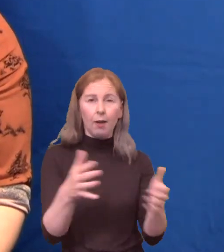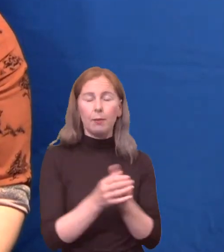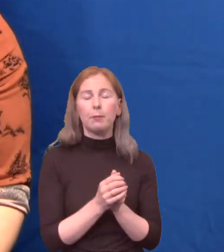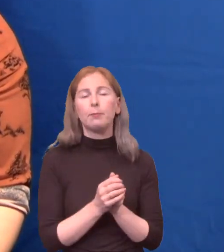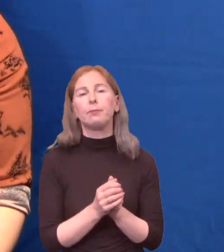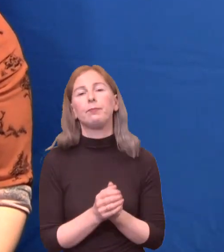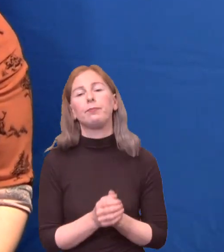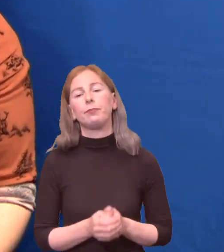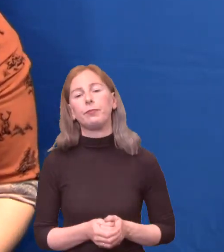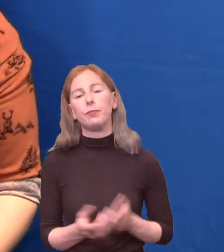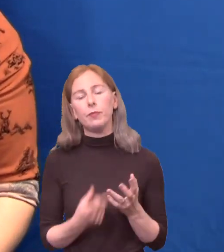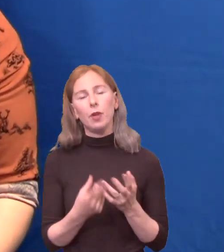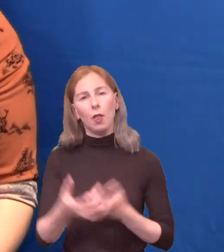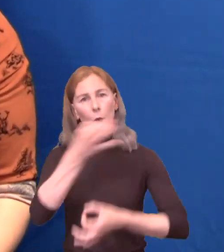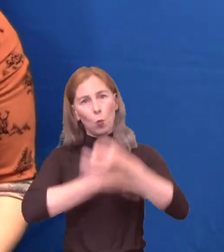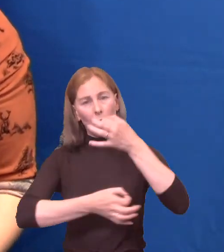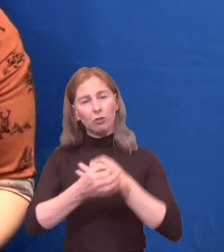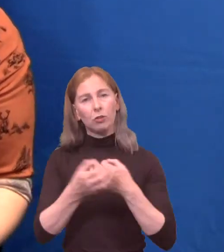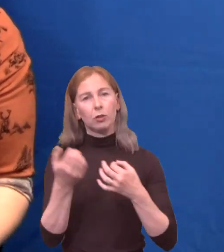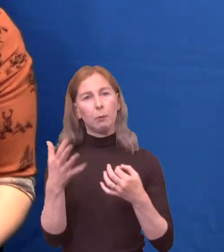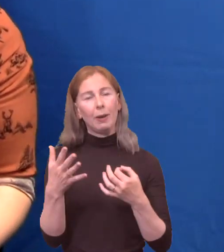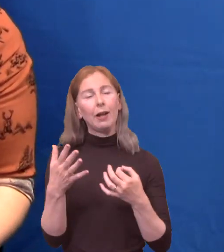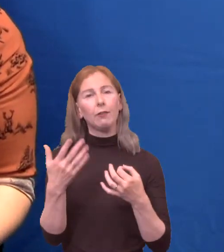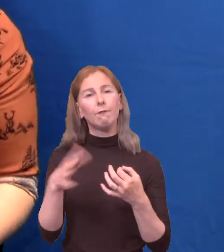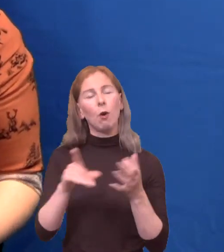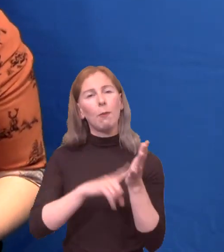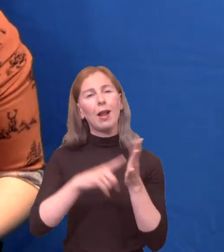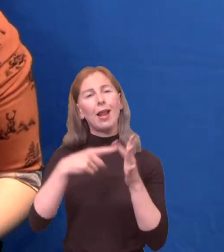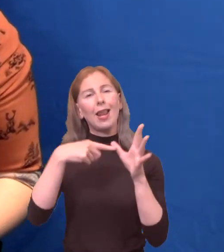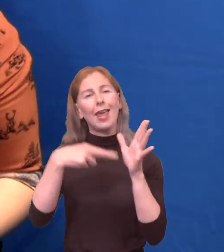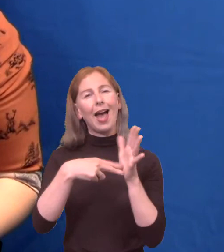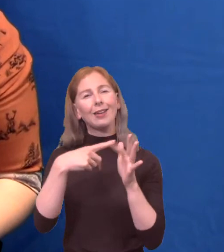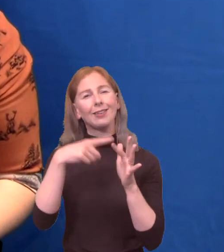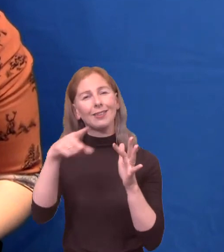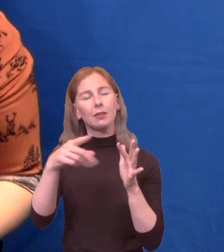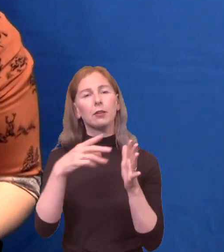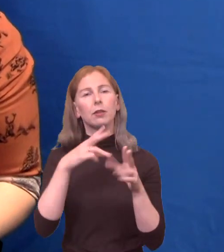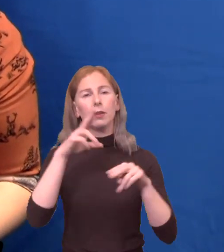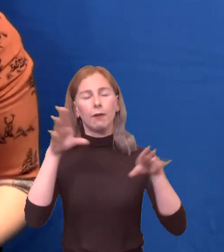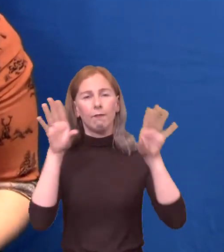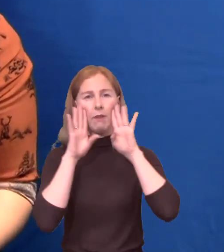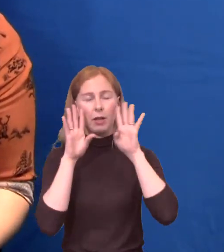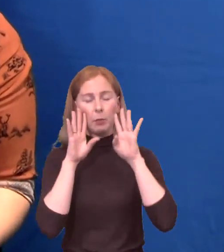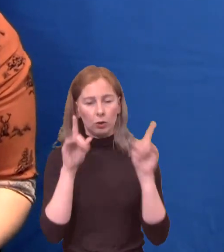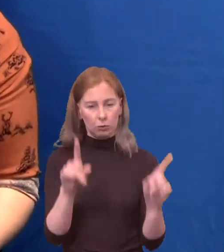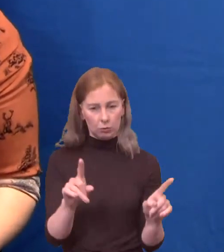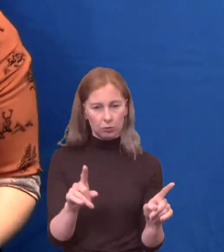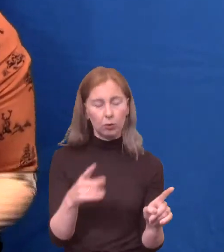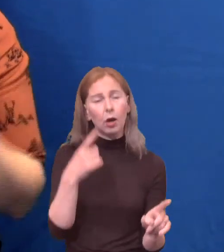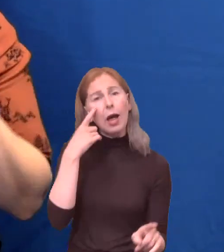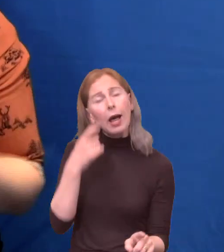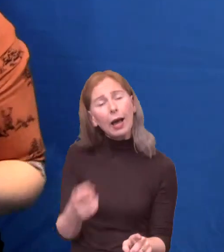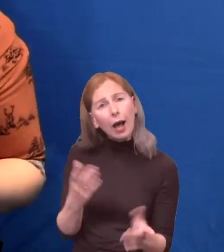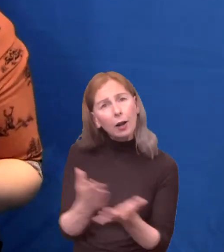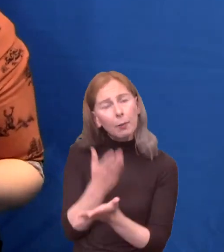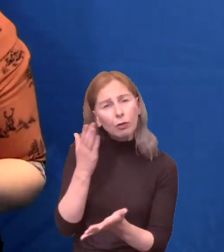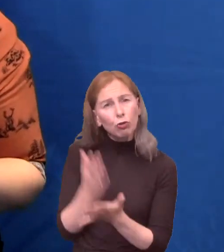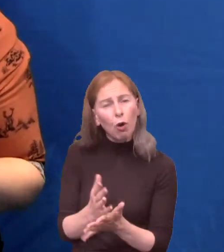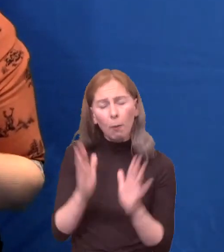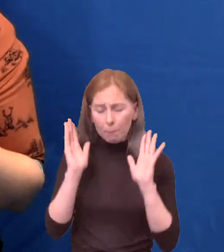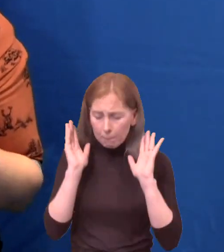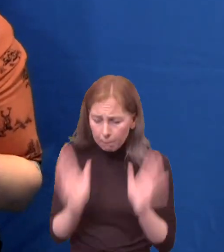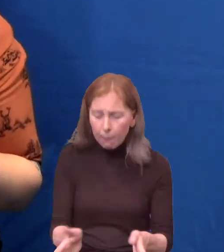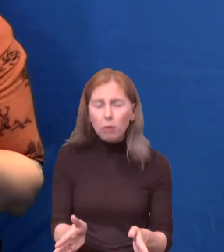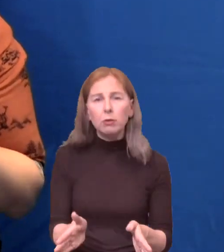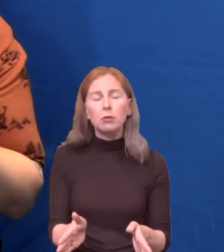question in from Leanne on Facebook, who asks, could we consider making it compulsory for people to microchip their dogs? I believe it already is